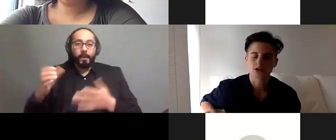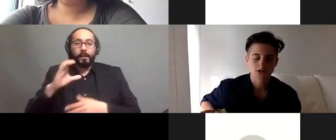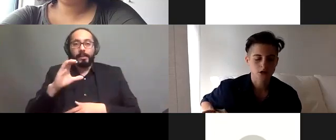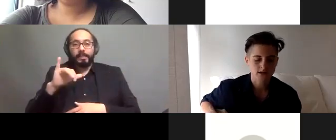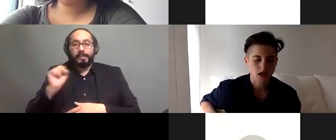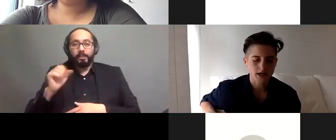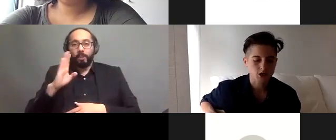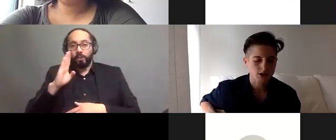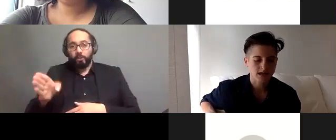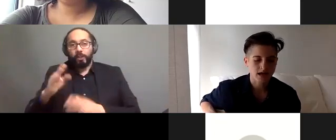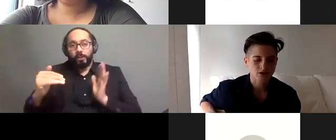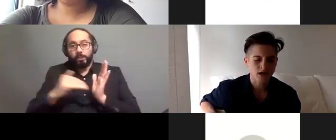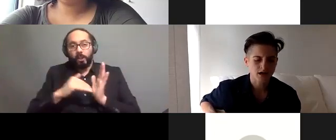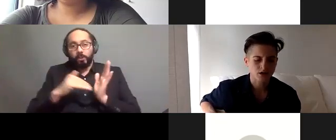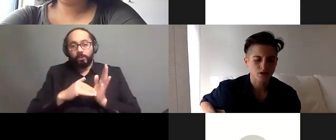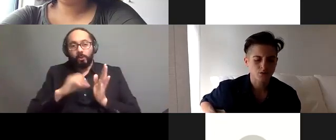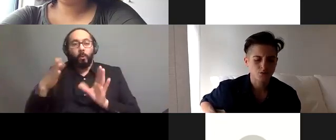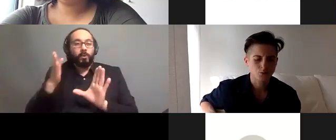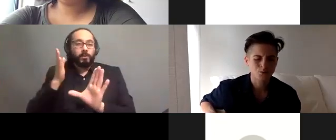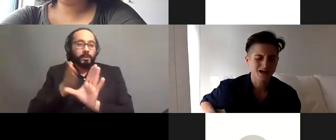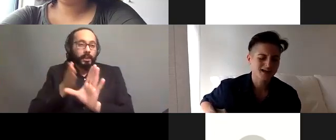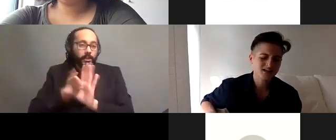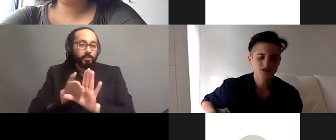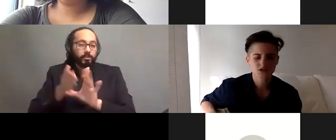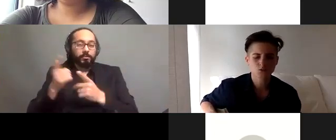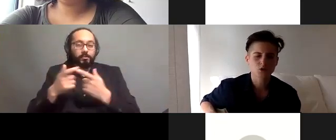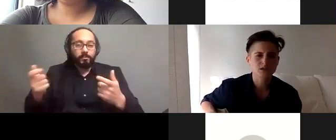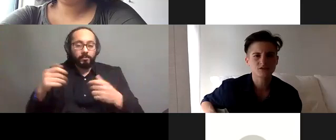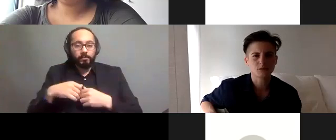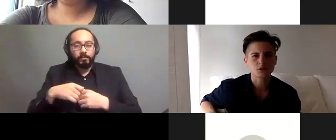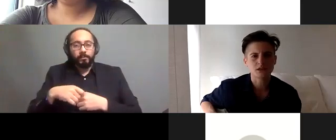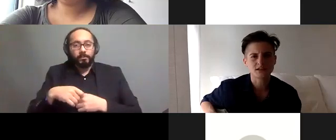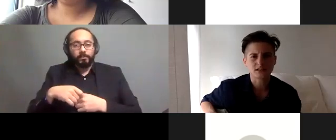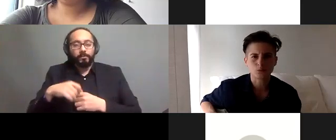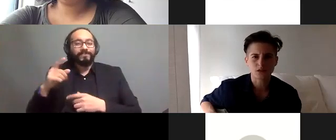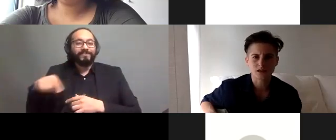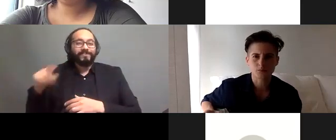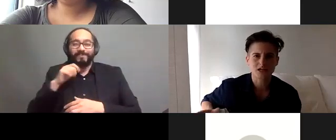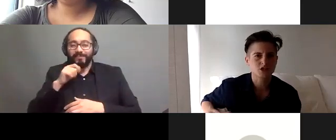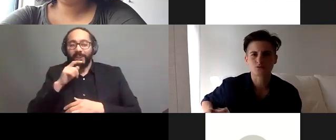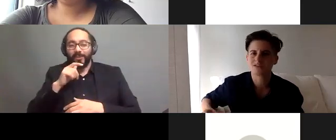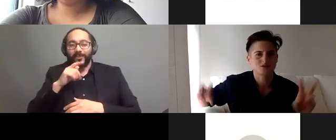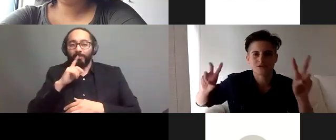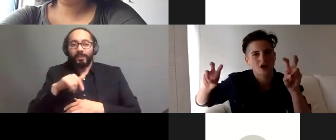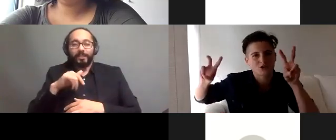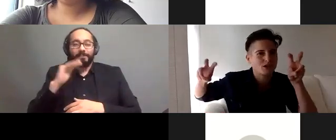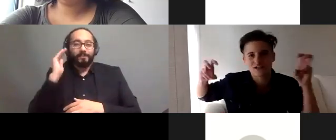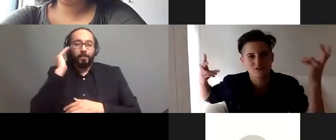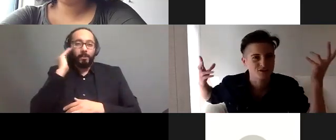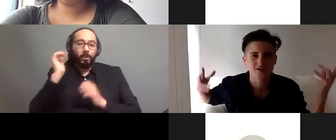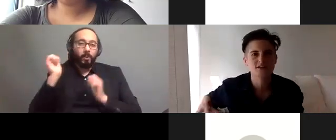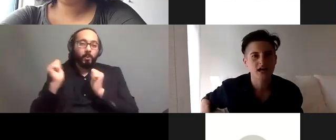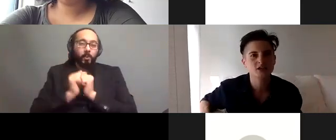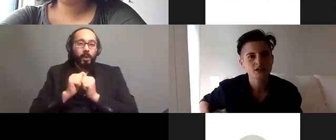doctors or psychiatrists that I guess just weren't really familiar with dealing with patients with this sort of